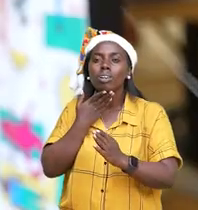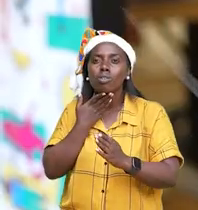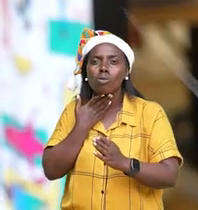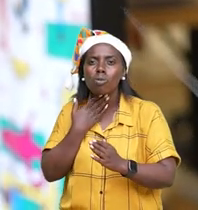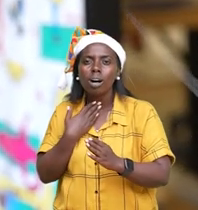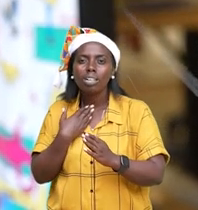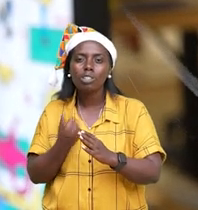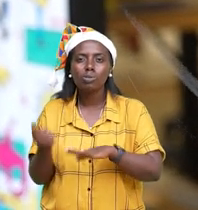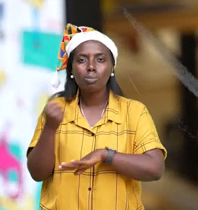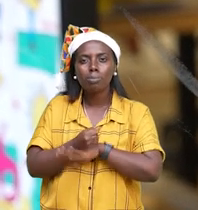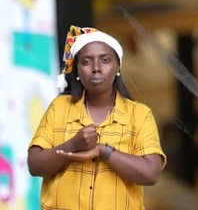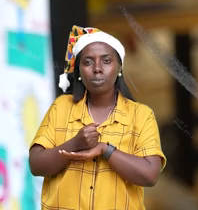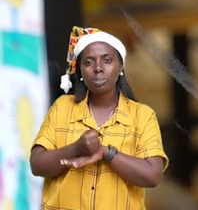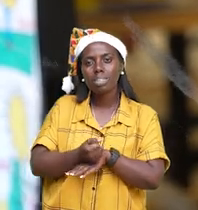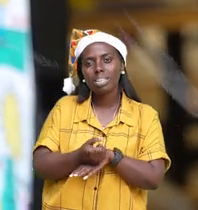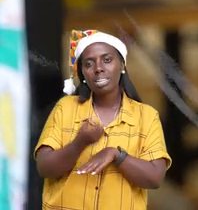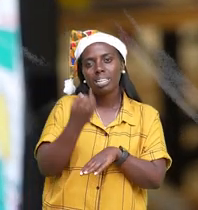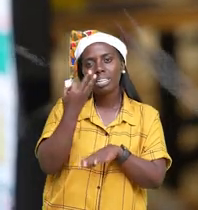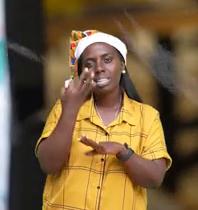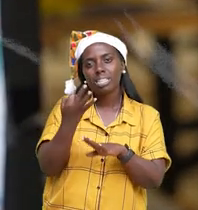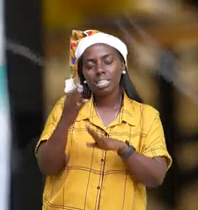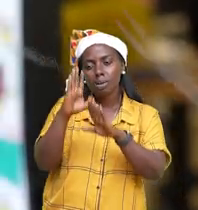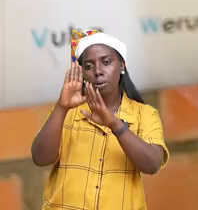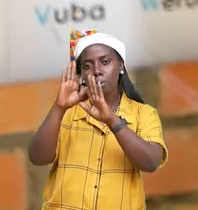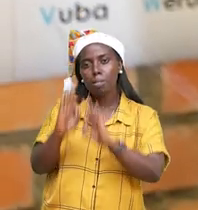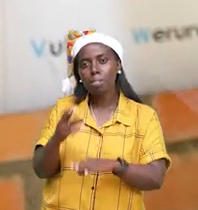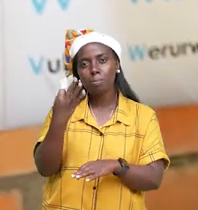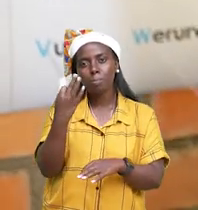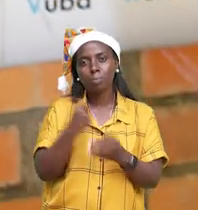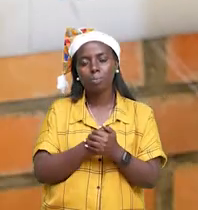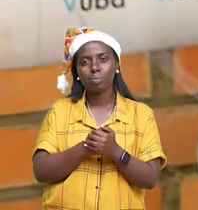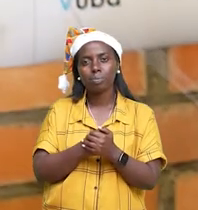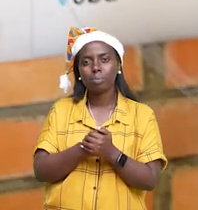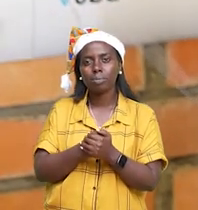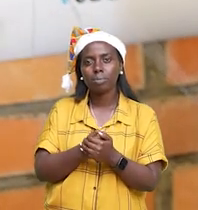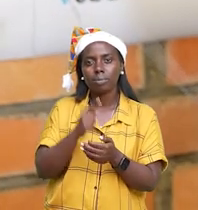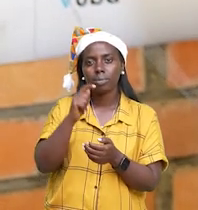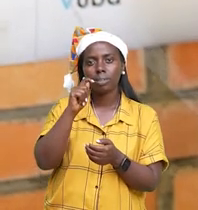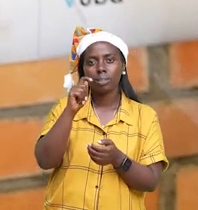want to put 3D books. Teta?